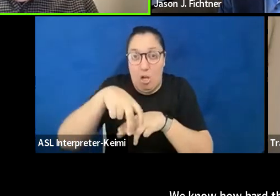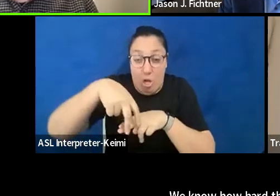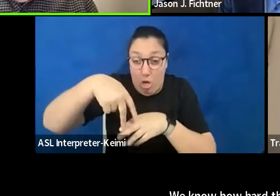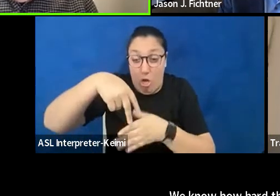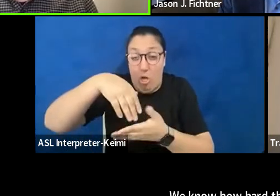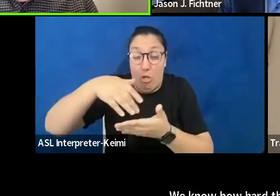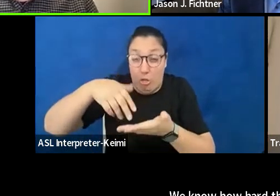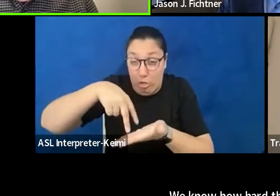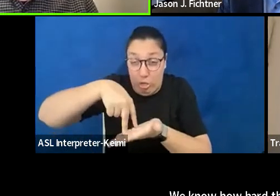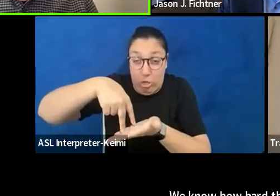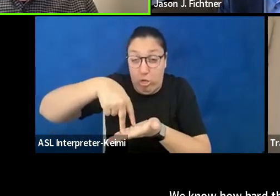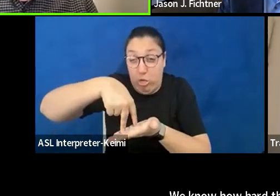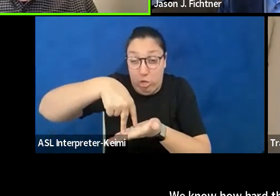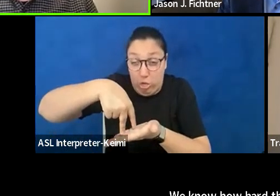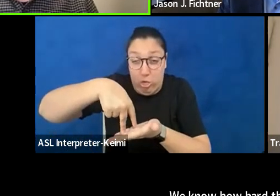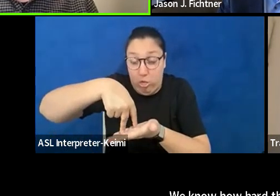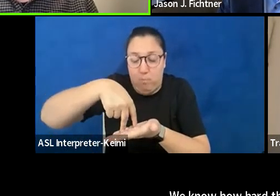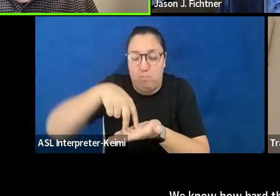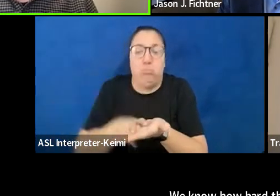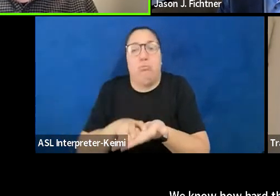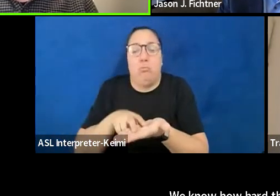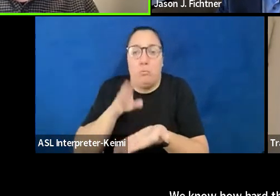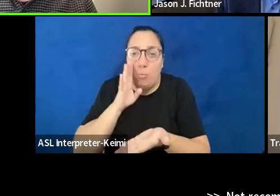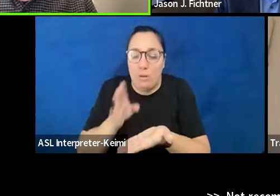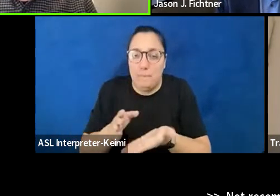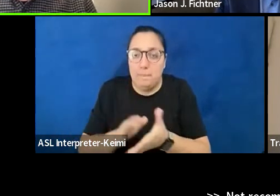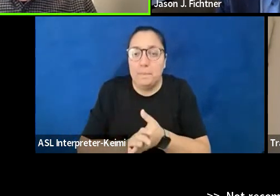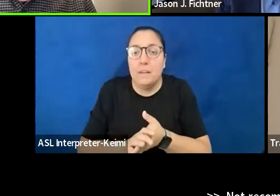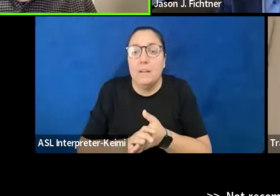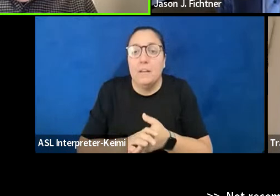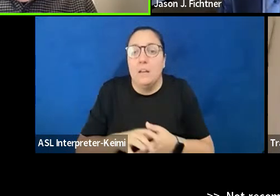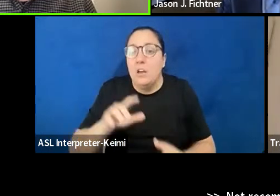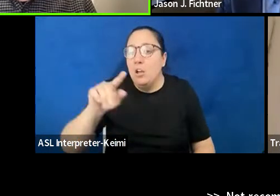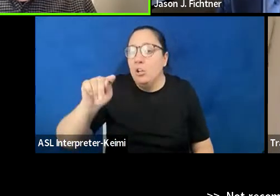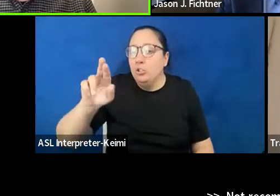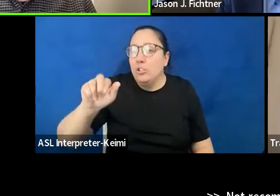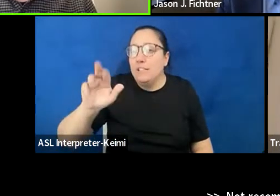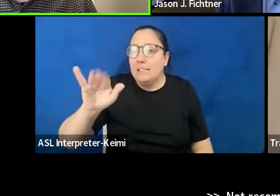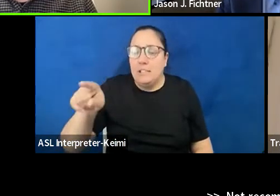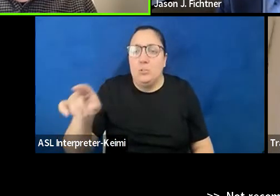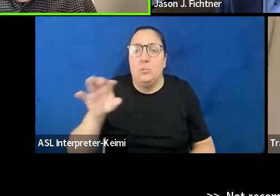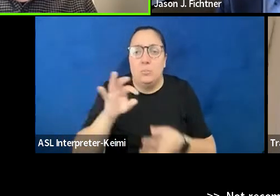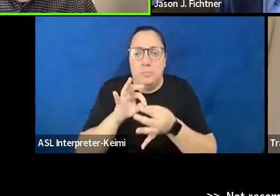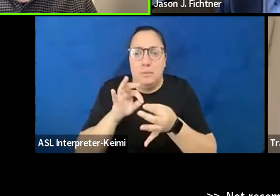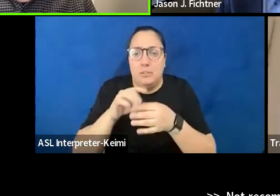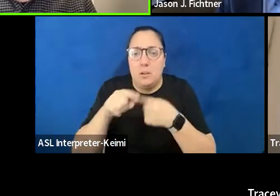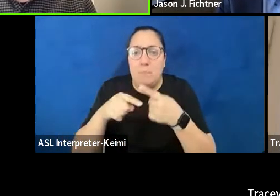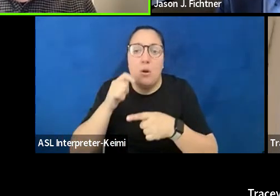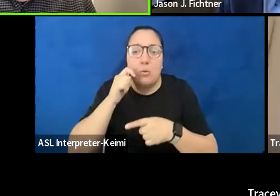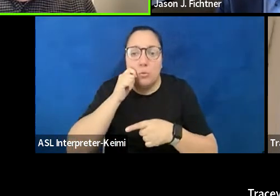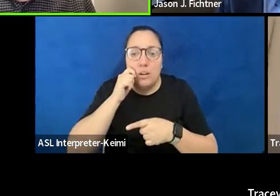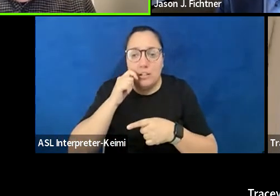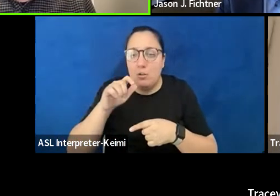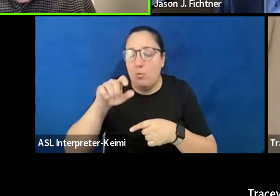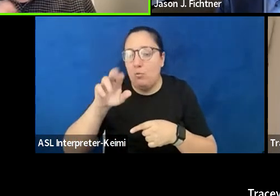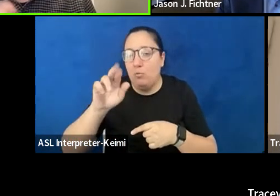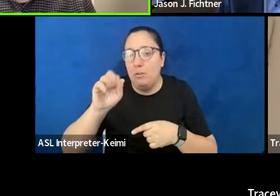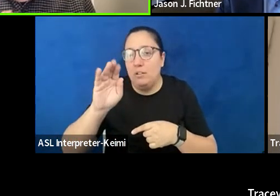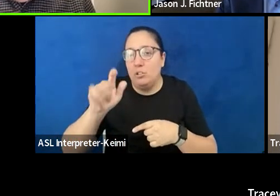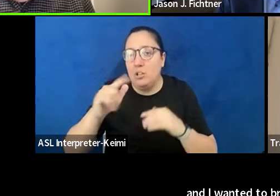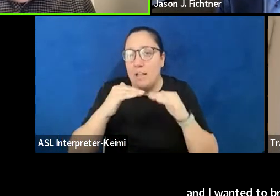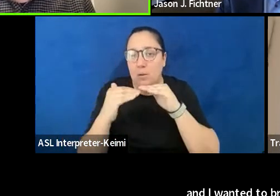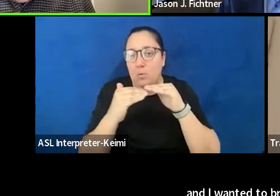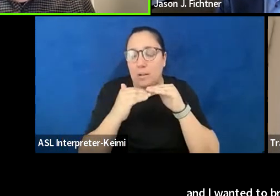Tracy, I wanted to bring you back in there just because I think this point on racial equity is really important. You mentioned some ways in which Social Security